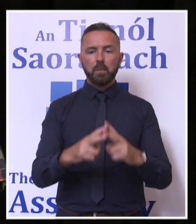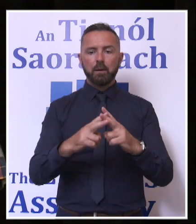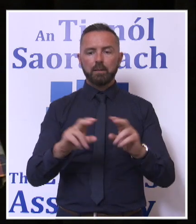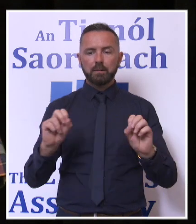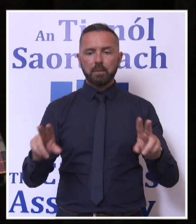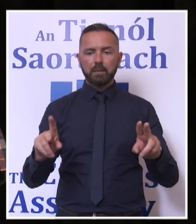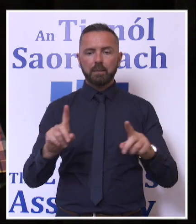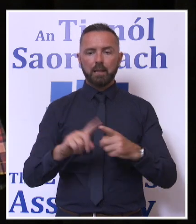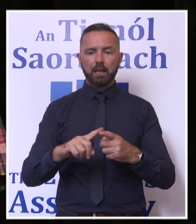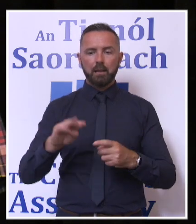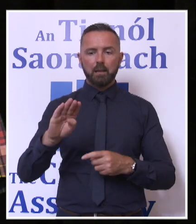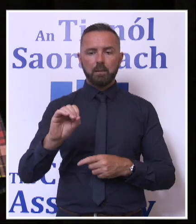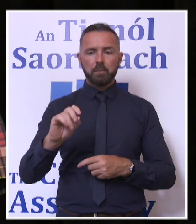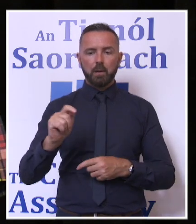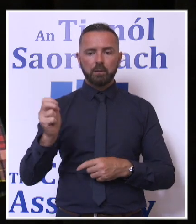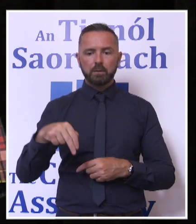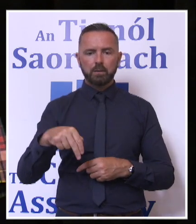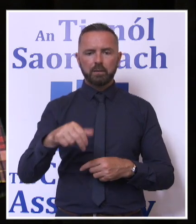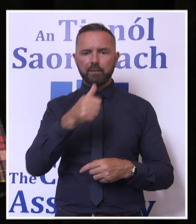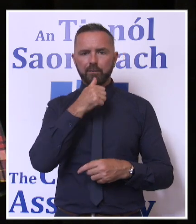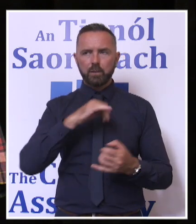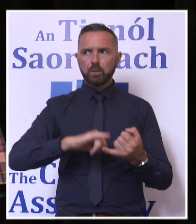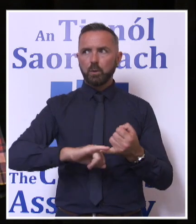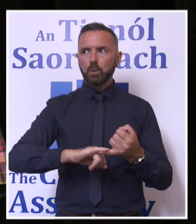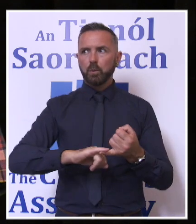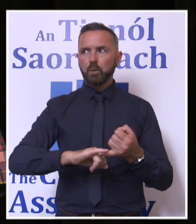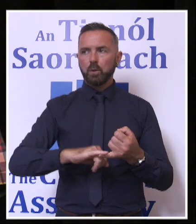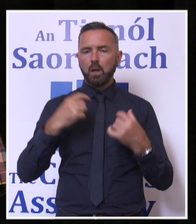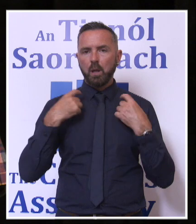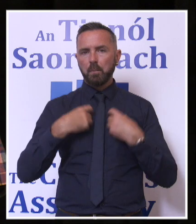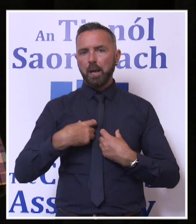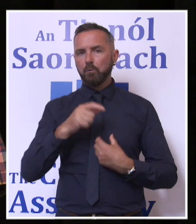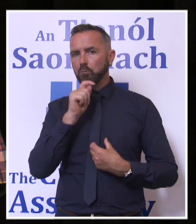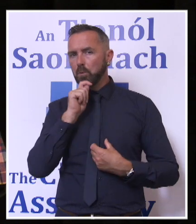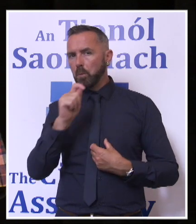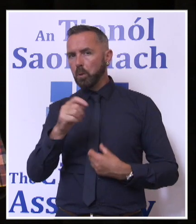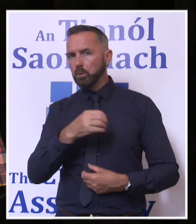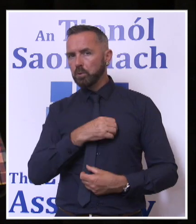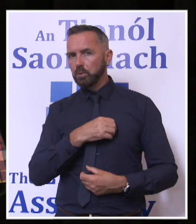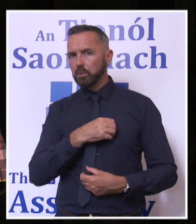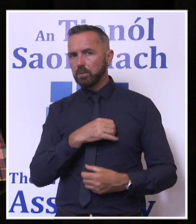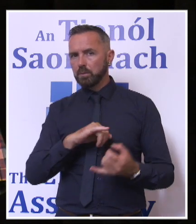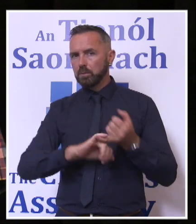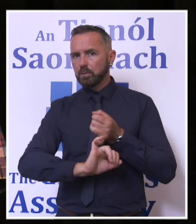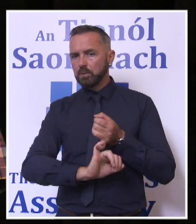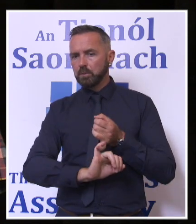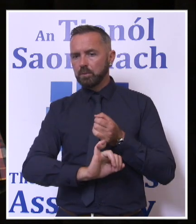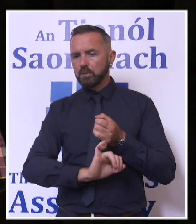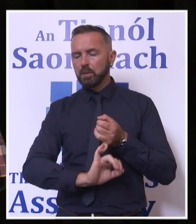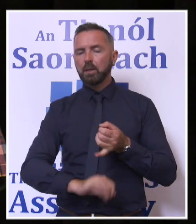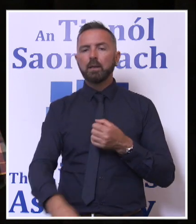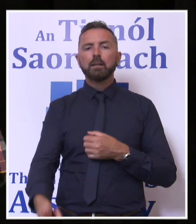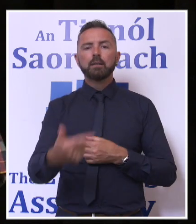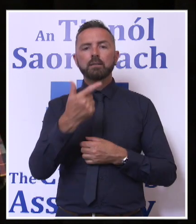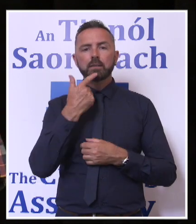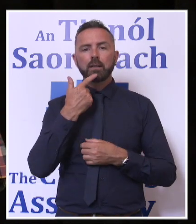Boston, firstly, who does the elected mayor report to or is accountable to? And secondly,